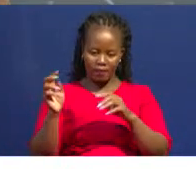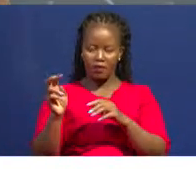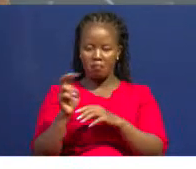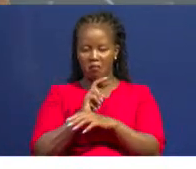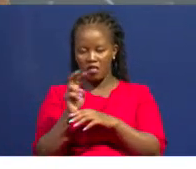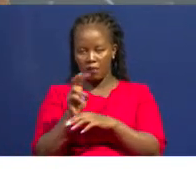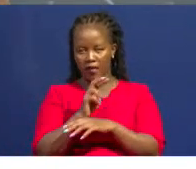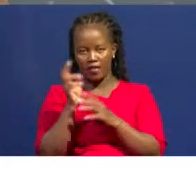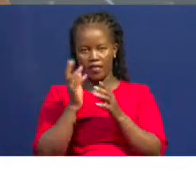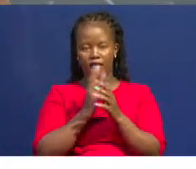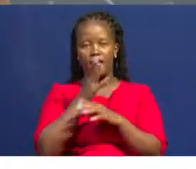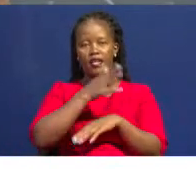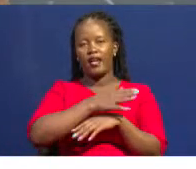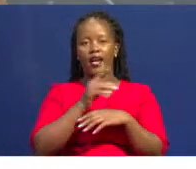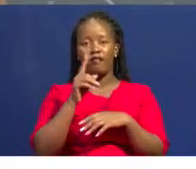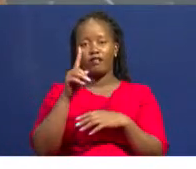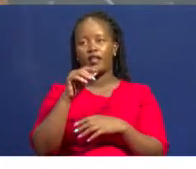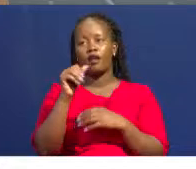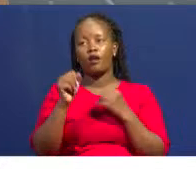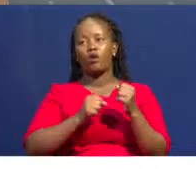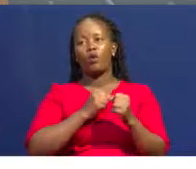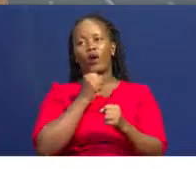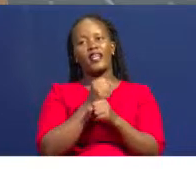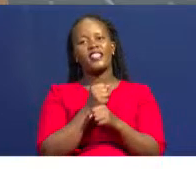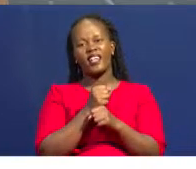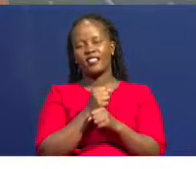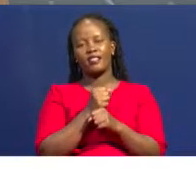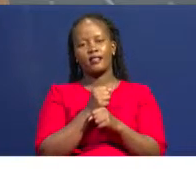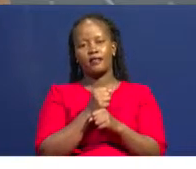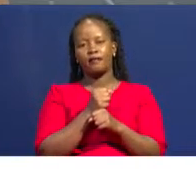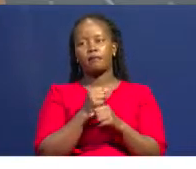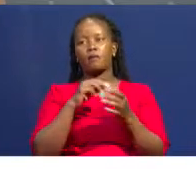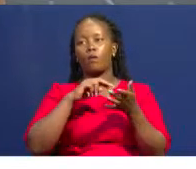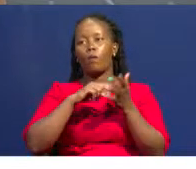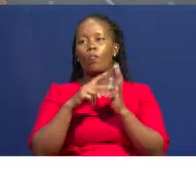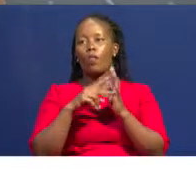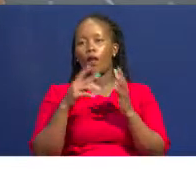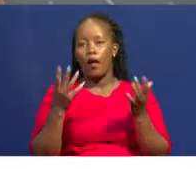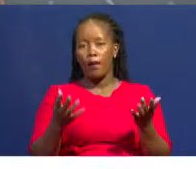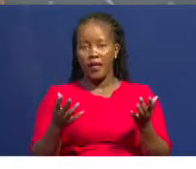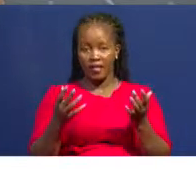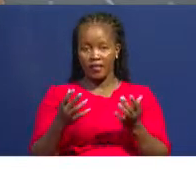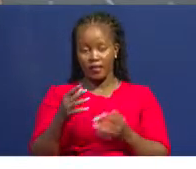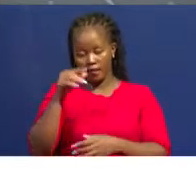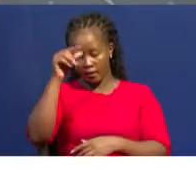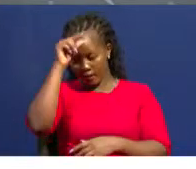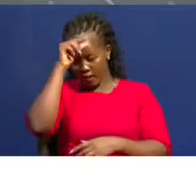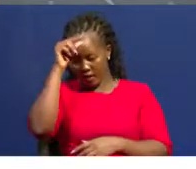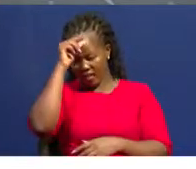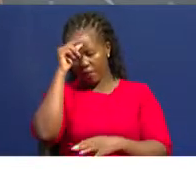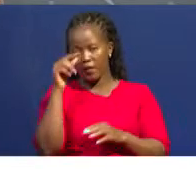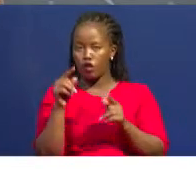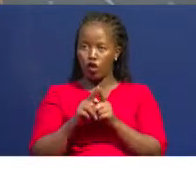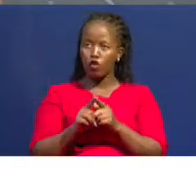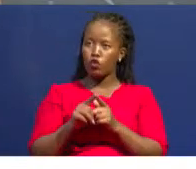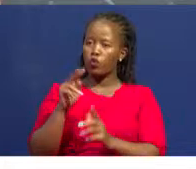year. And this for 3 years, 3 months. So what we need also the government, even the